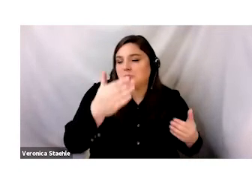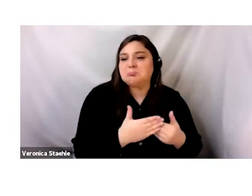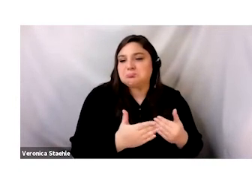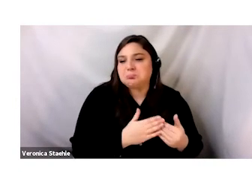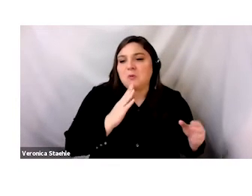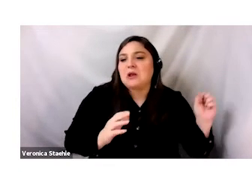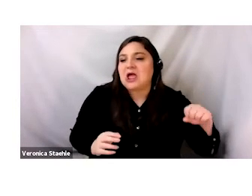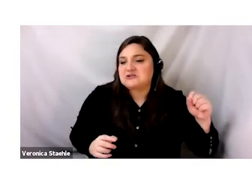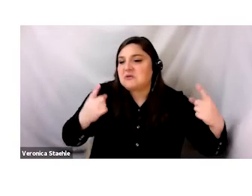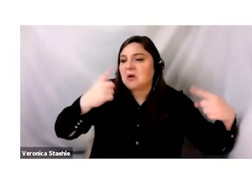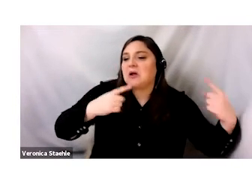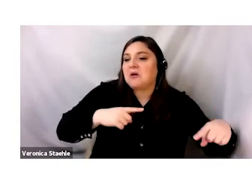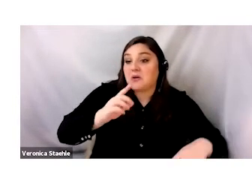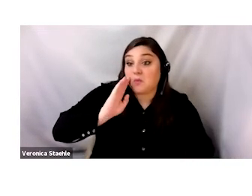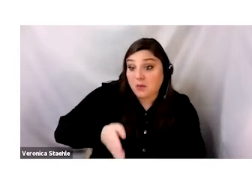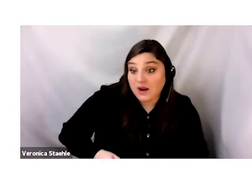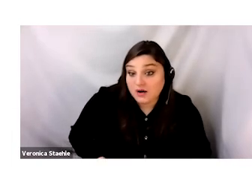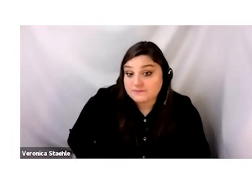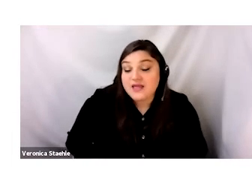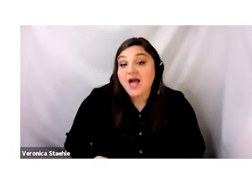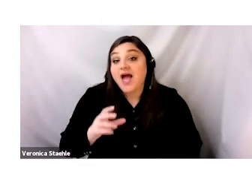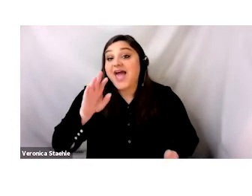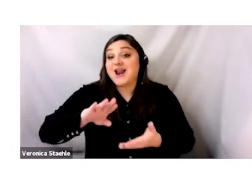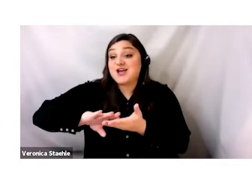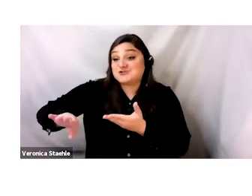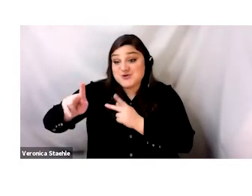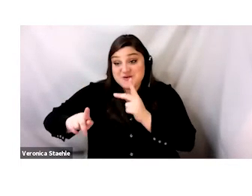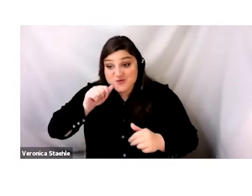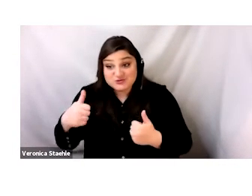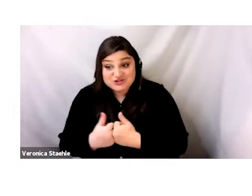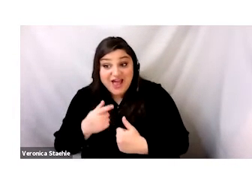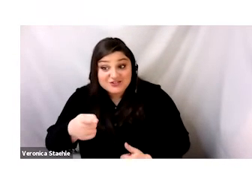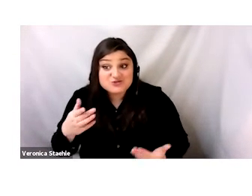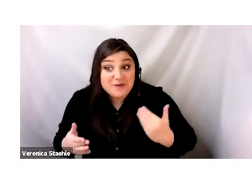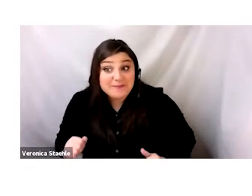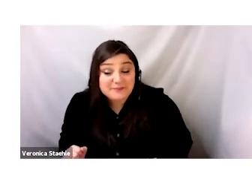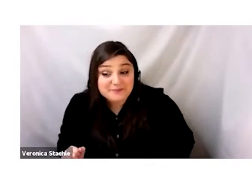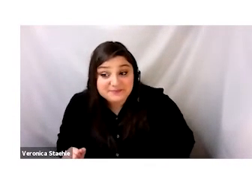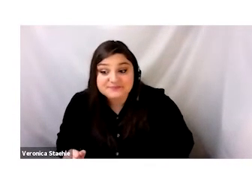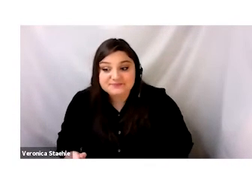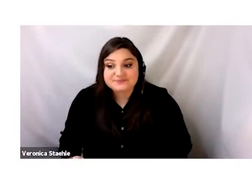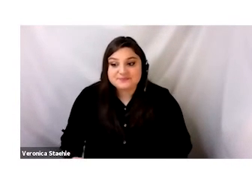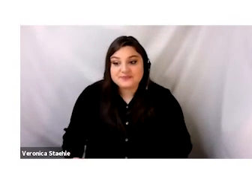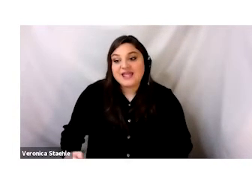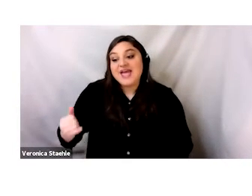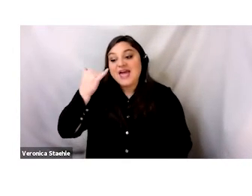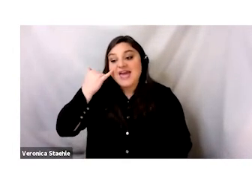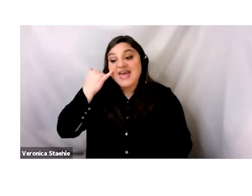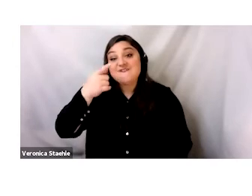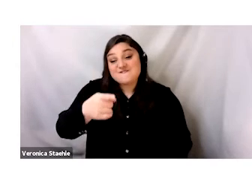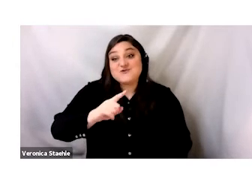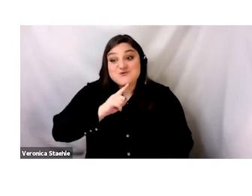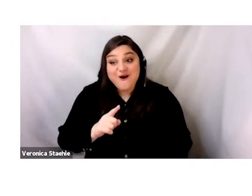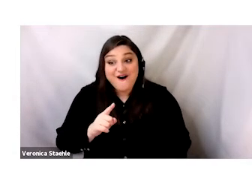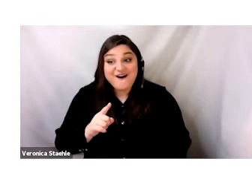then actually like only and exclude the folks that actually will challenge it for actually improving. If so, you need to challenge some